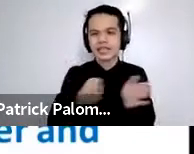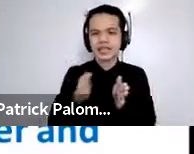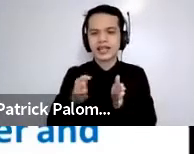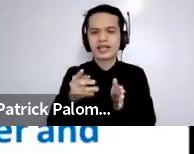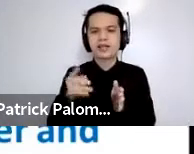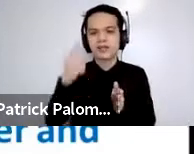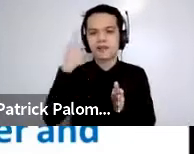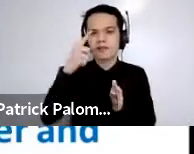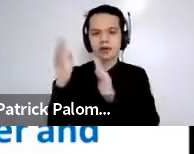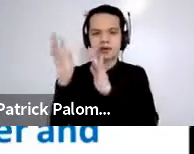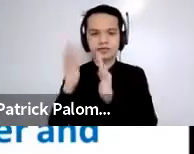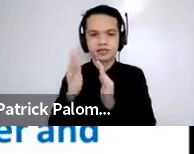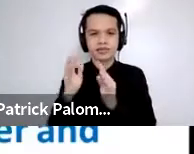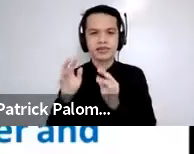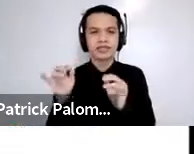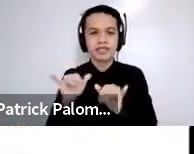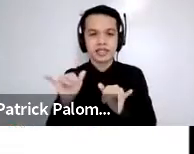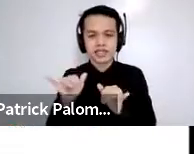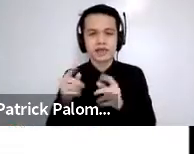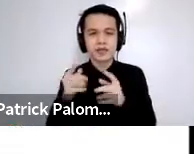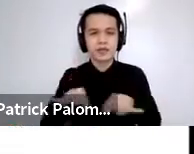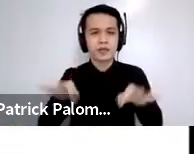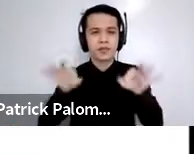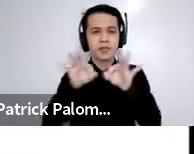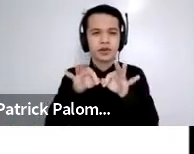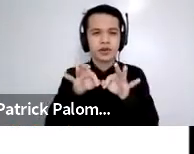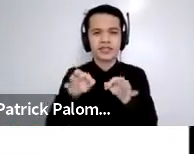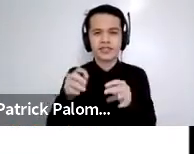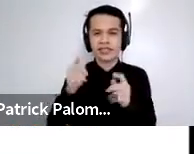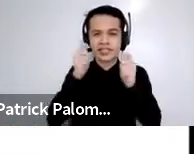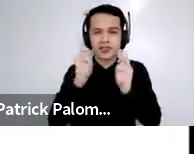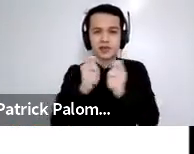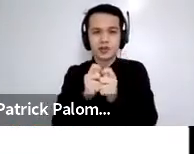to reduce the impact of climate change on the most vulnerable population.